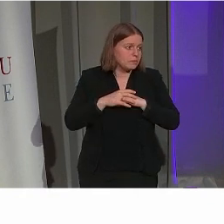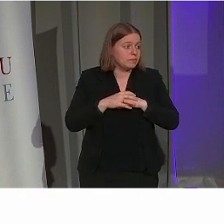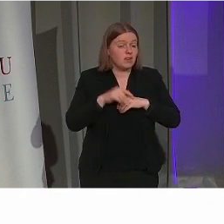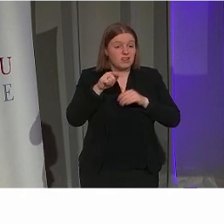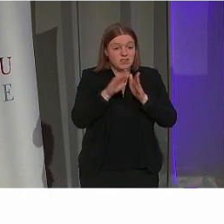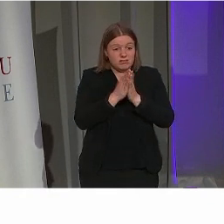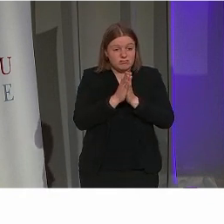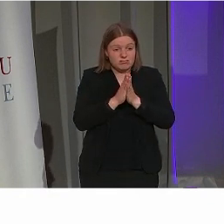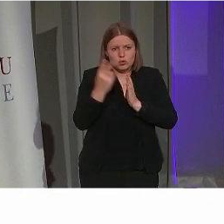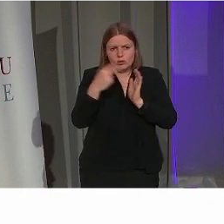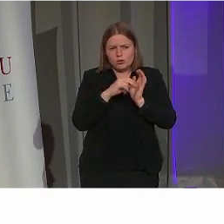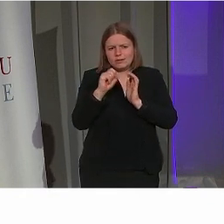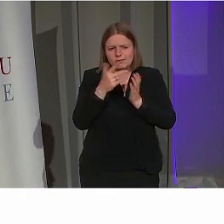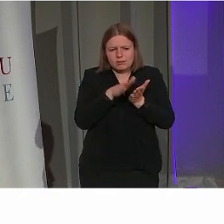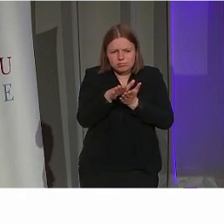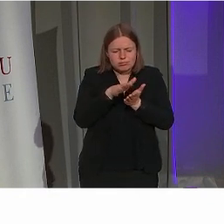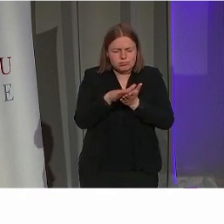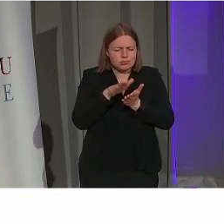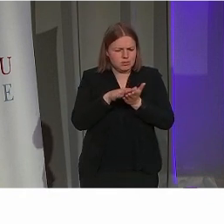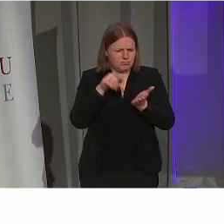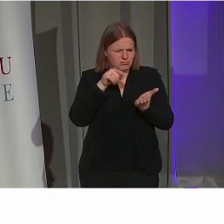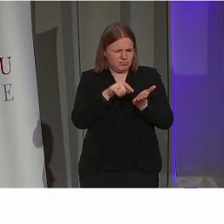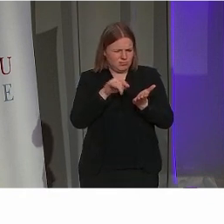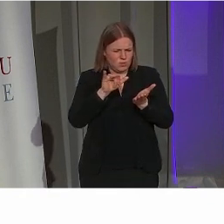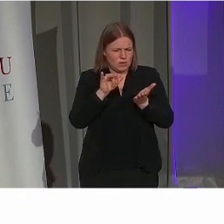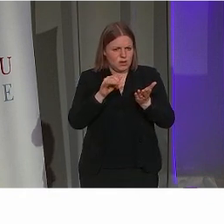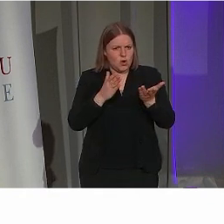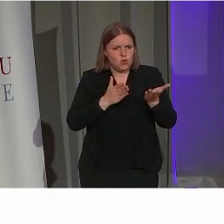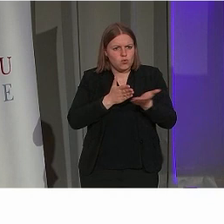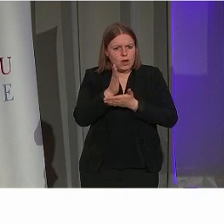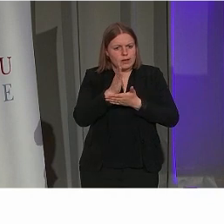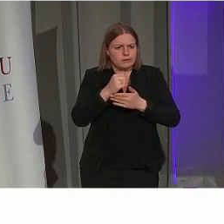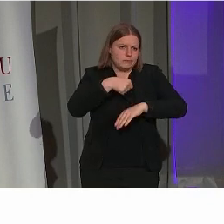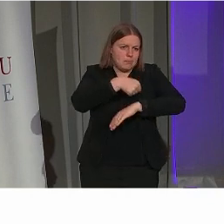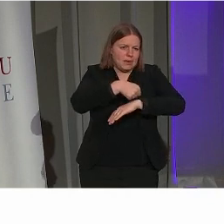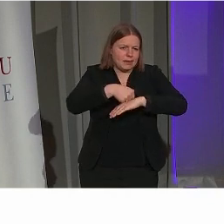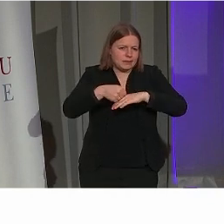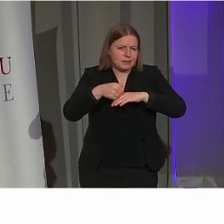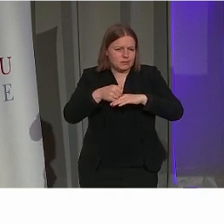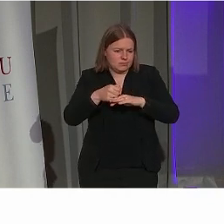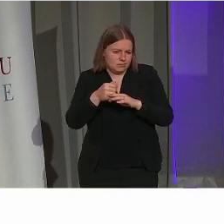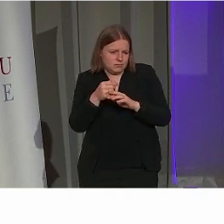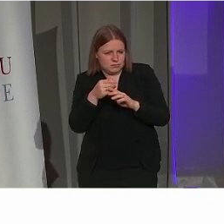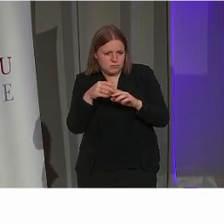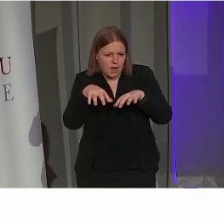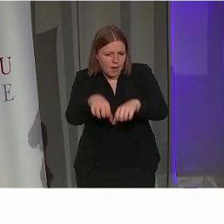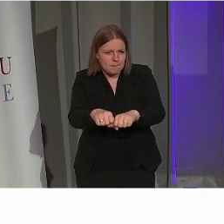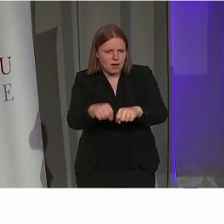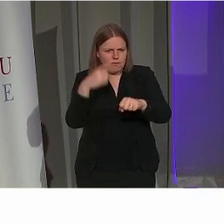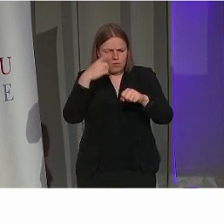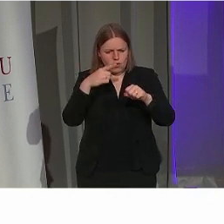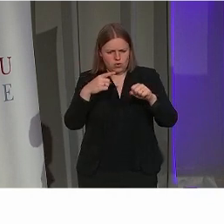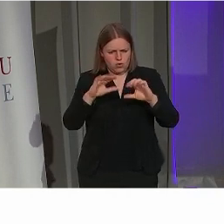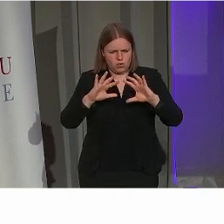2017. It deals with the rights-based approaches in World Heritage management.